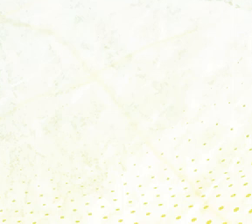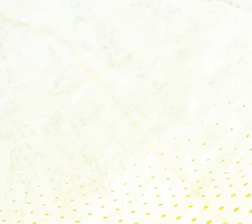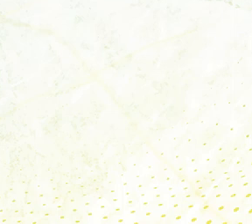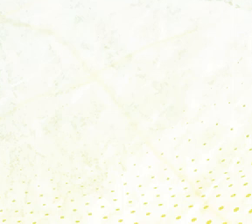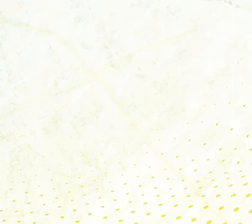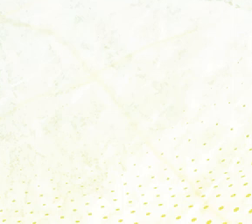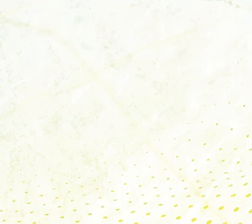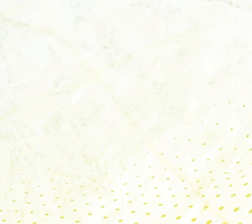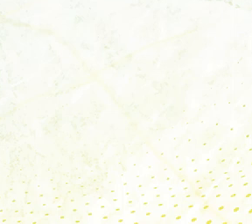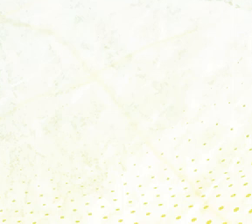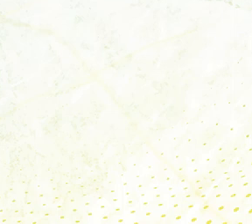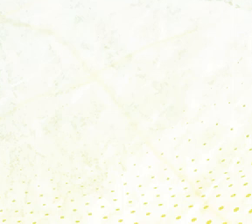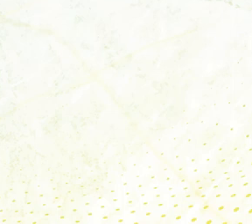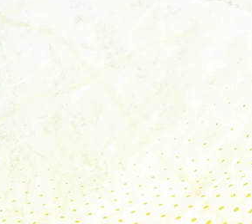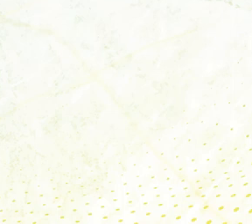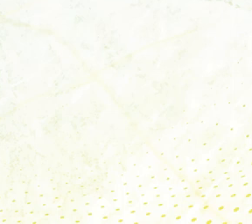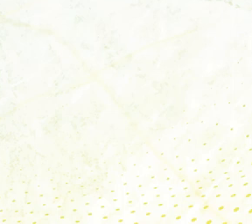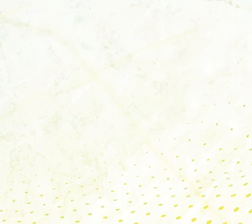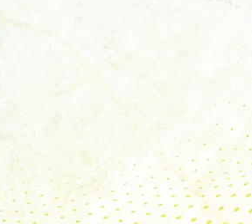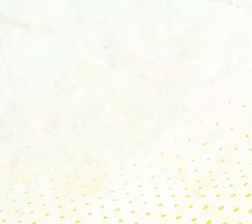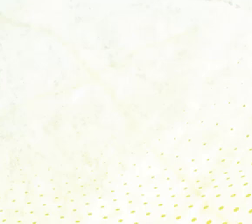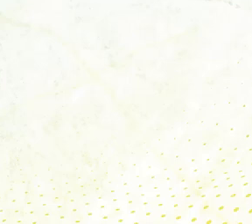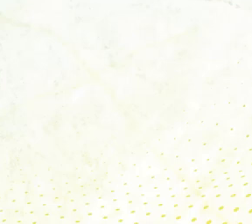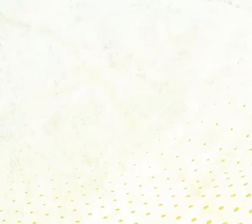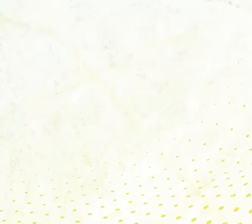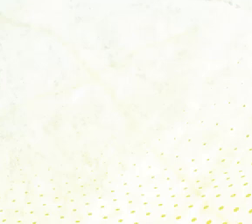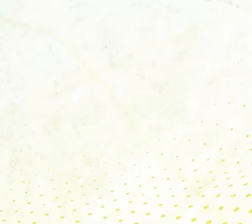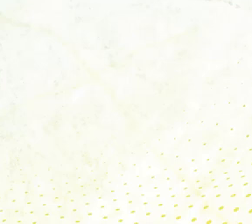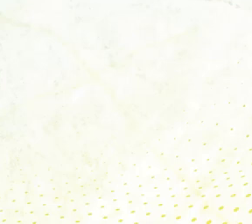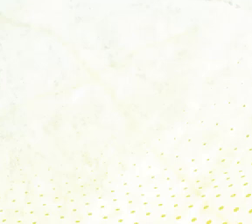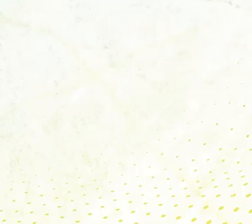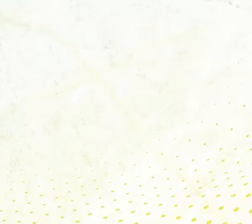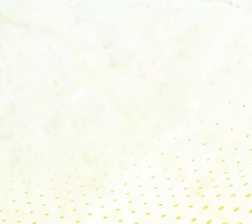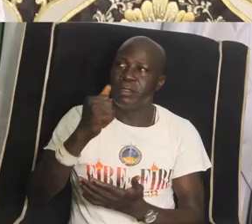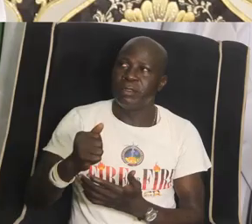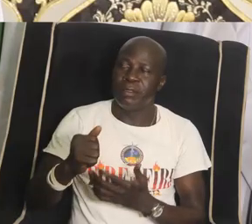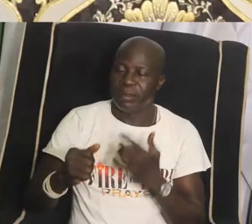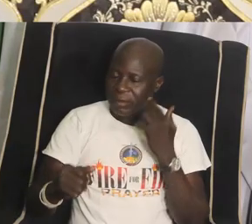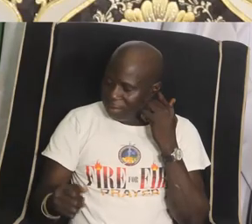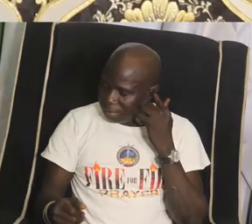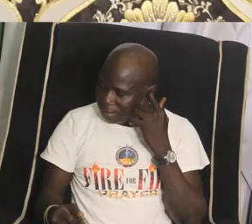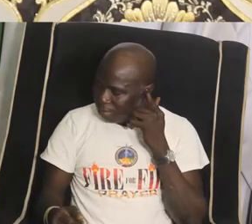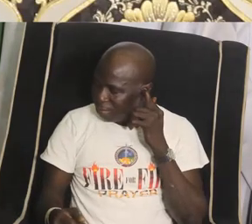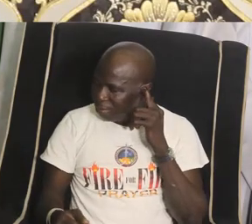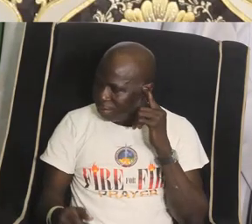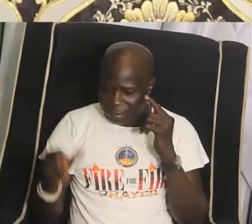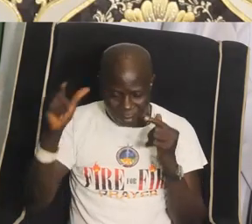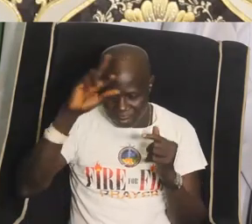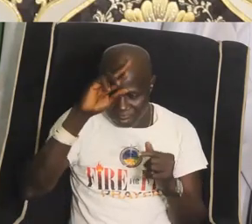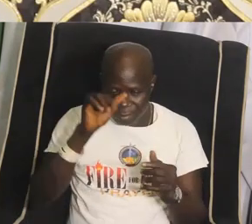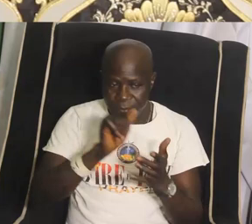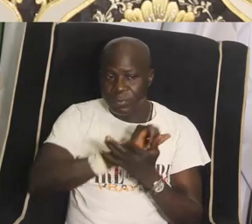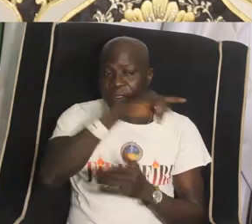pe olohun se bi oba de ma da mi lohun lagbara olohun ide eri mi niyan o my Lord, listen to me,